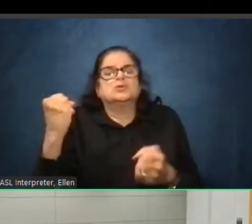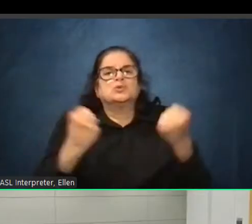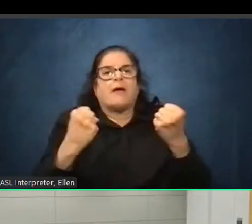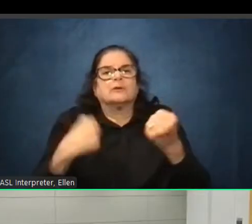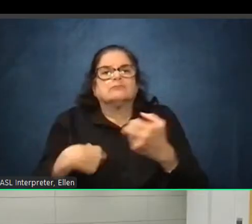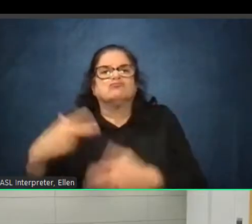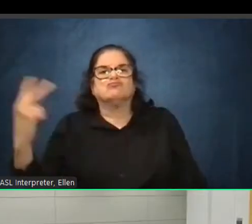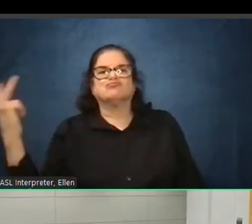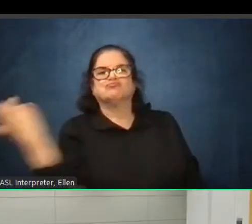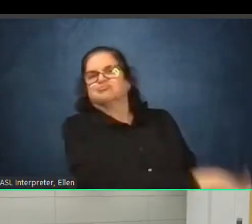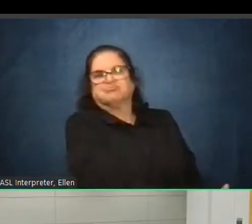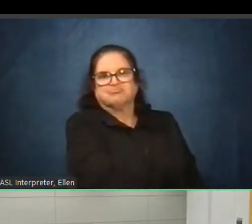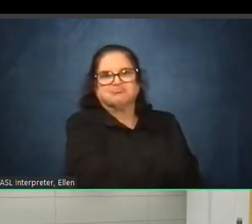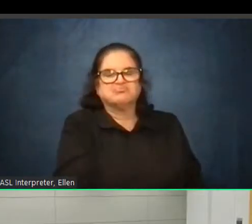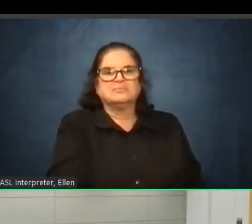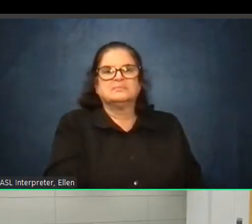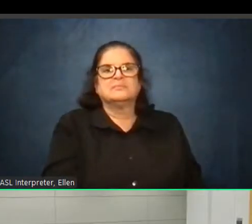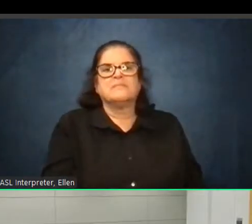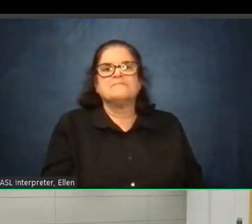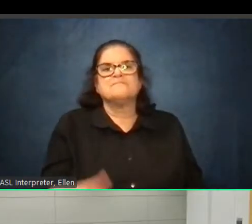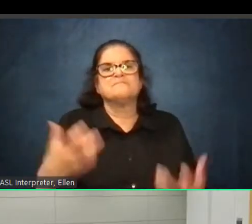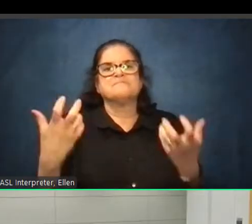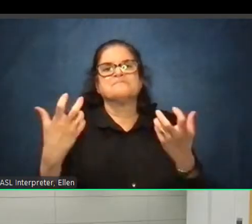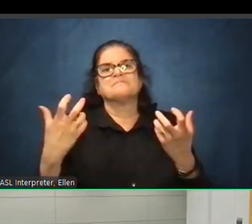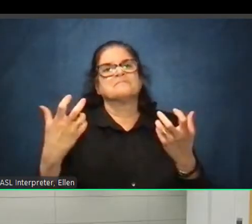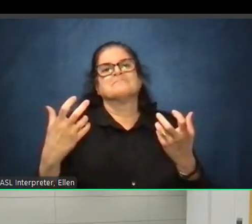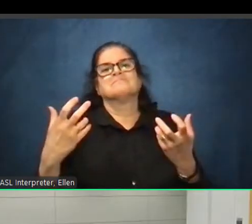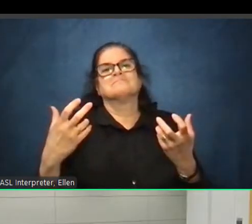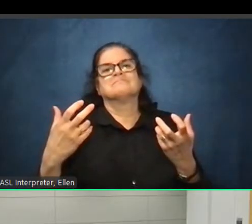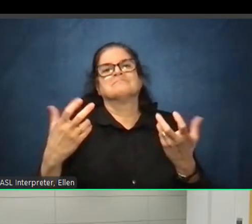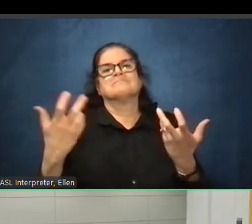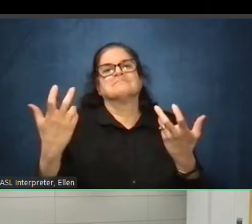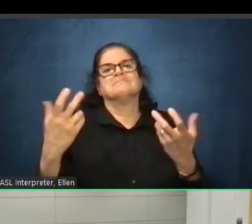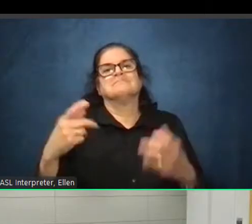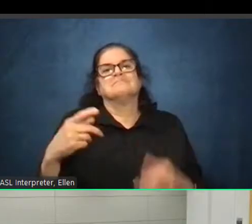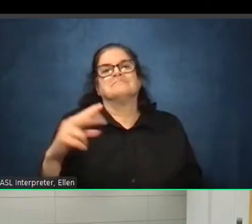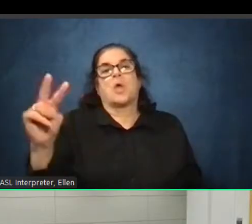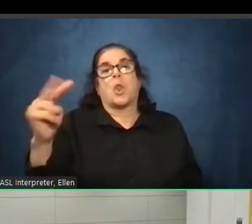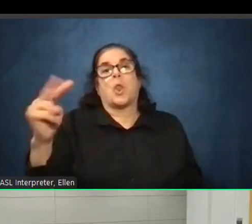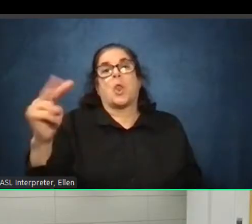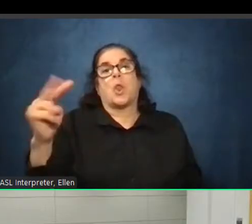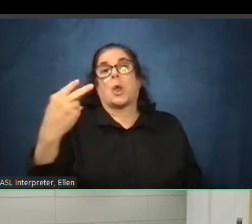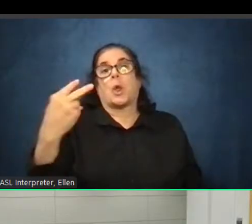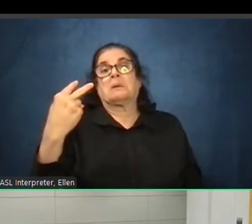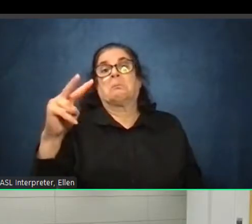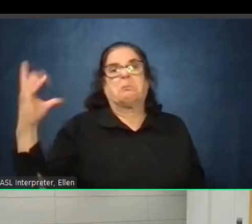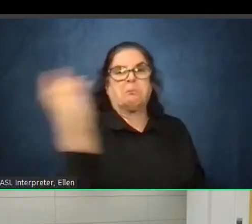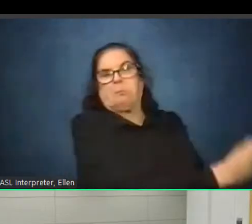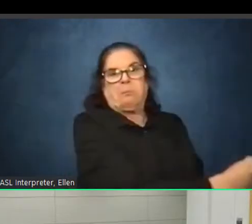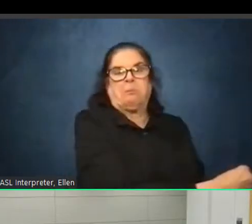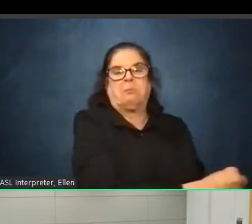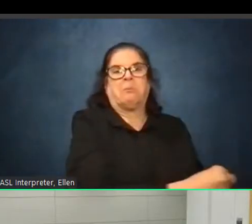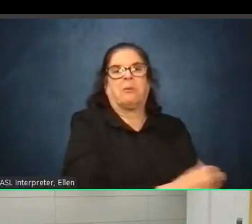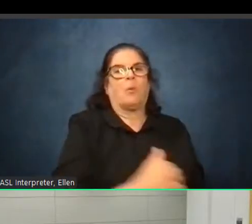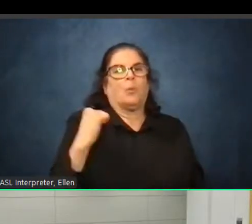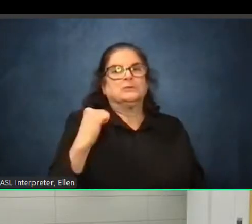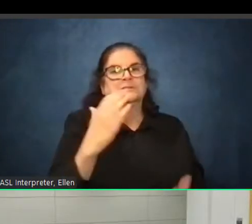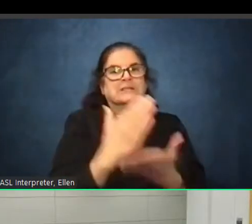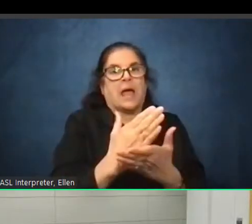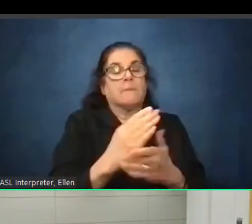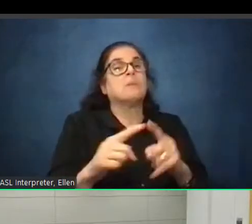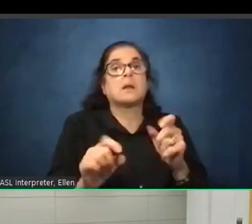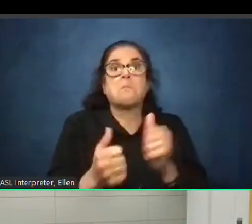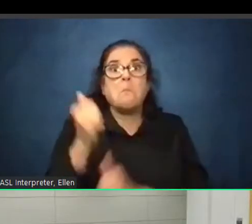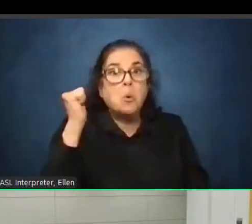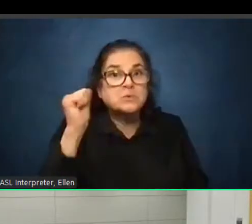my card and they just kept on going and didn't stop. But for the most part, the bus drivers are great. So why